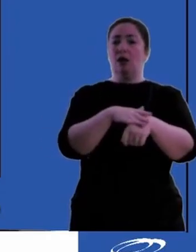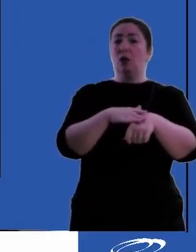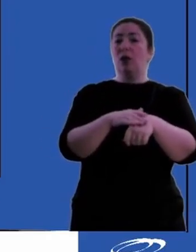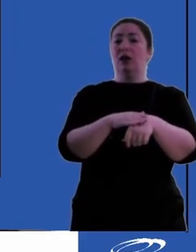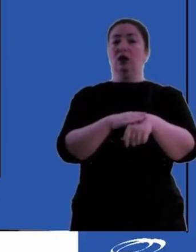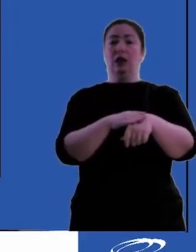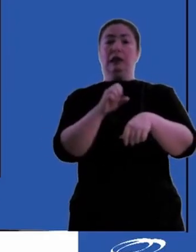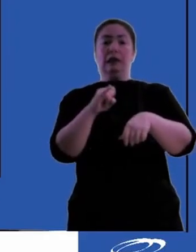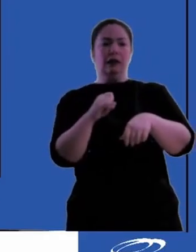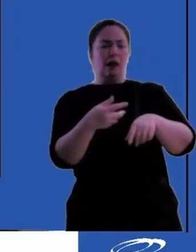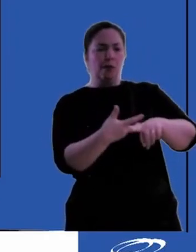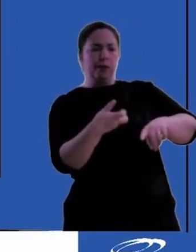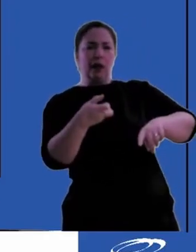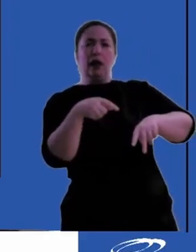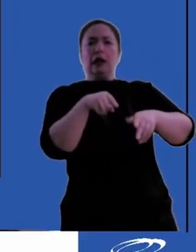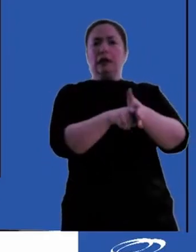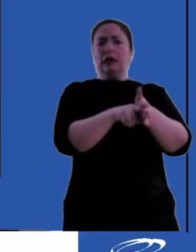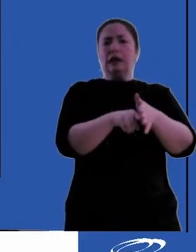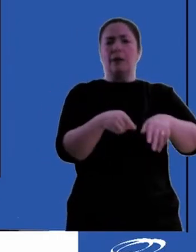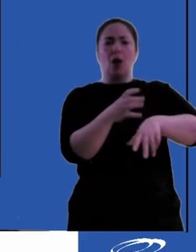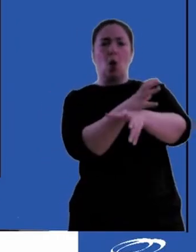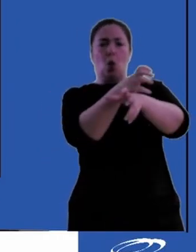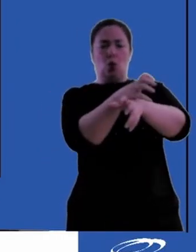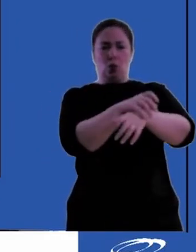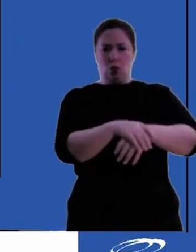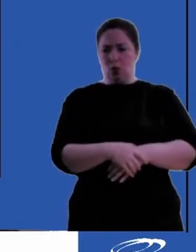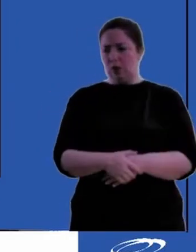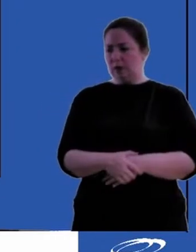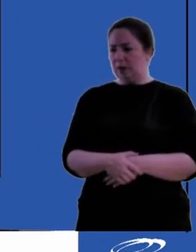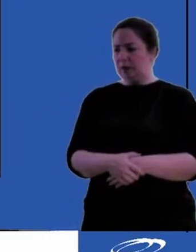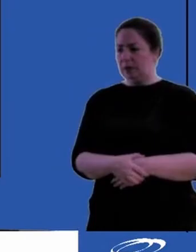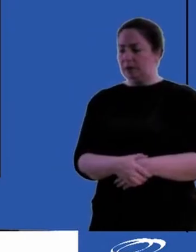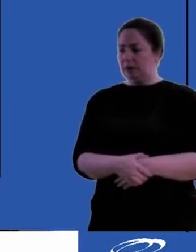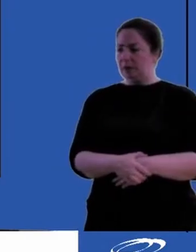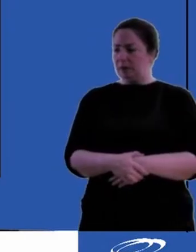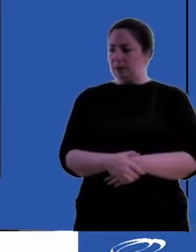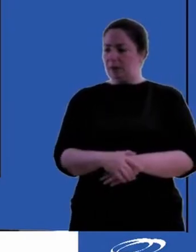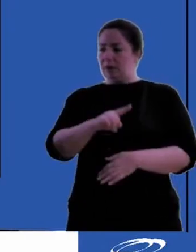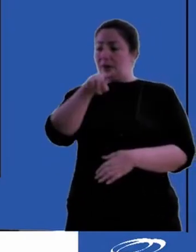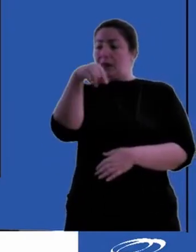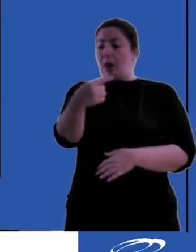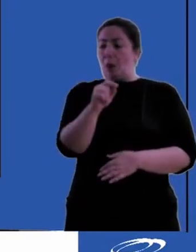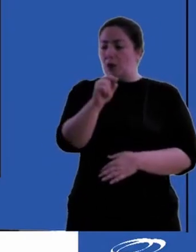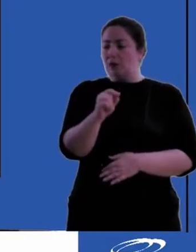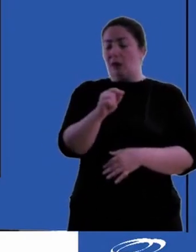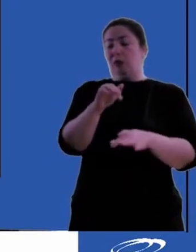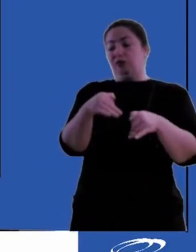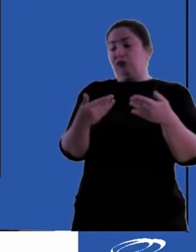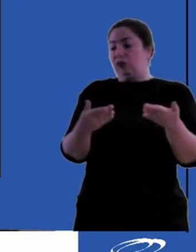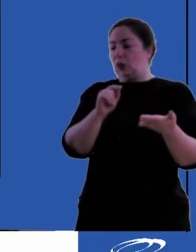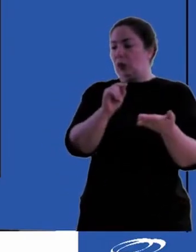culture, we need to use anaerobic cultures to find anaerobic bacteria. And then at the very bottom of this list are fungi